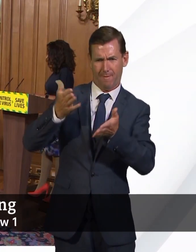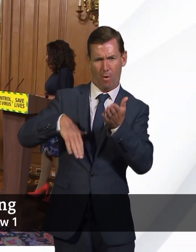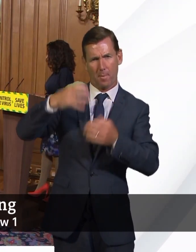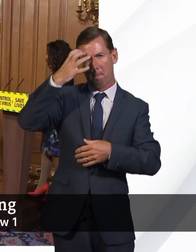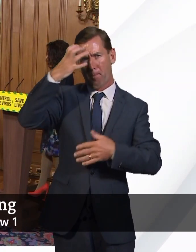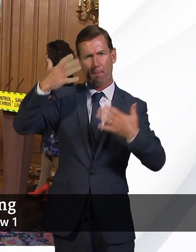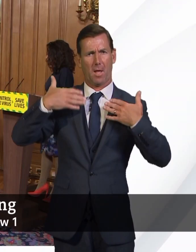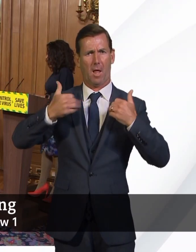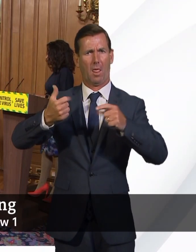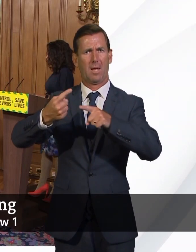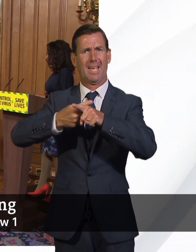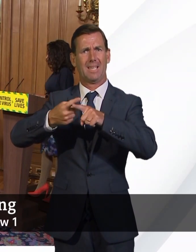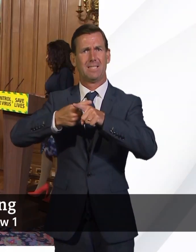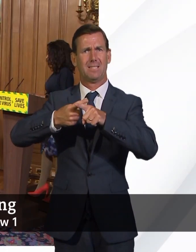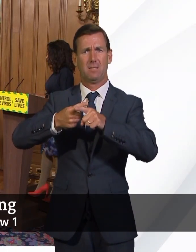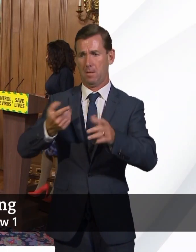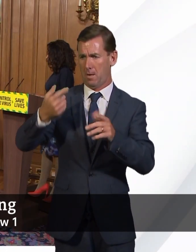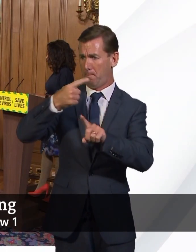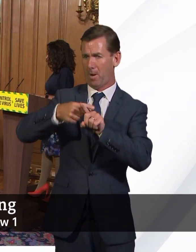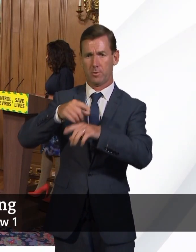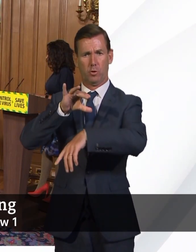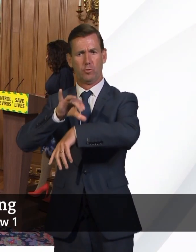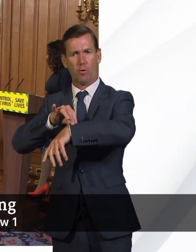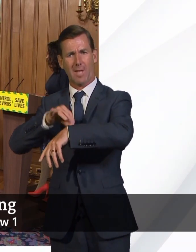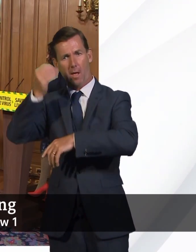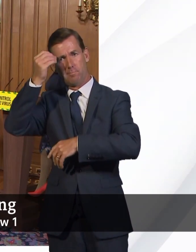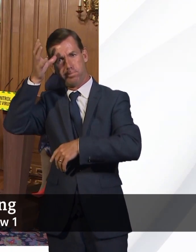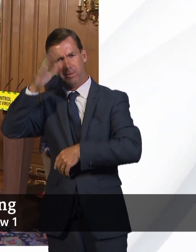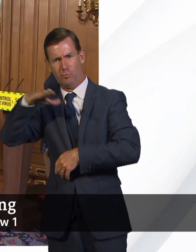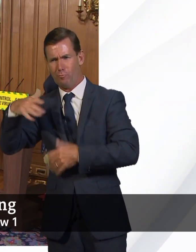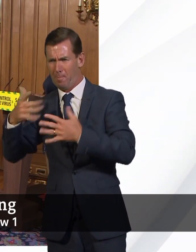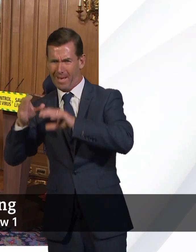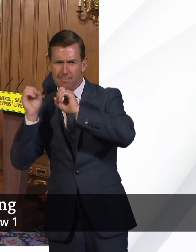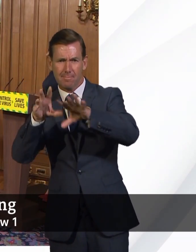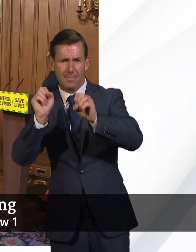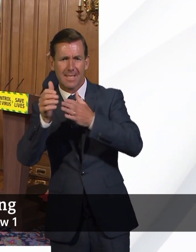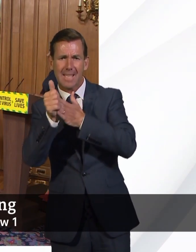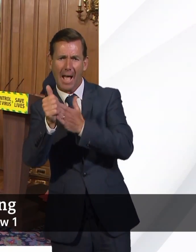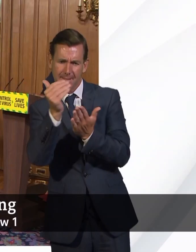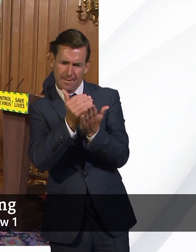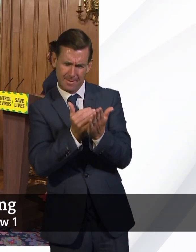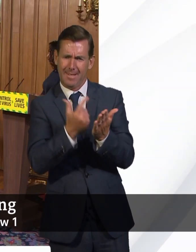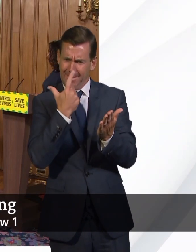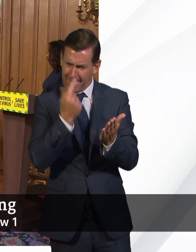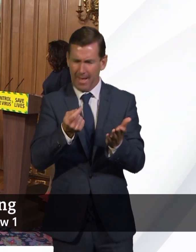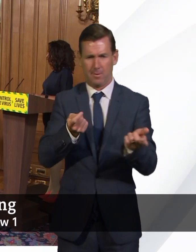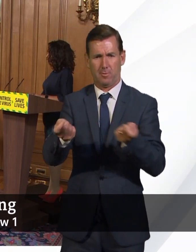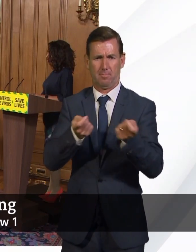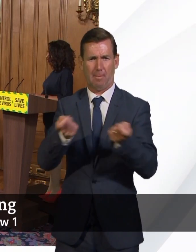of input from paediatricians as well, in a hierarchy of controls to manage that risk. It's not